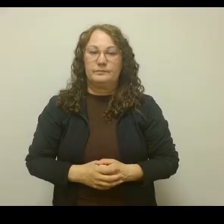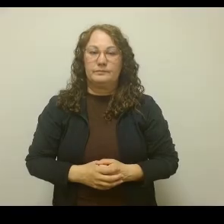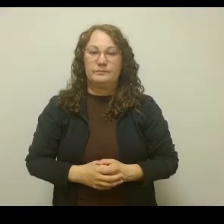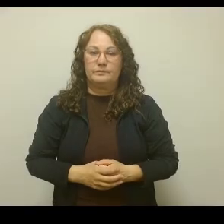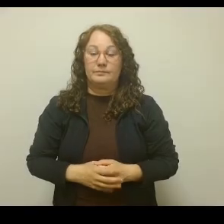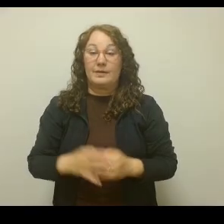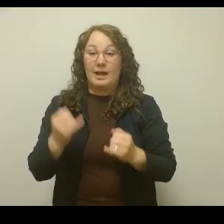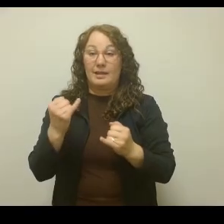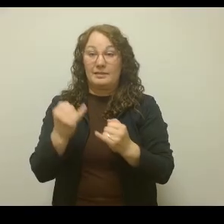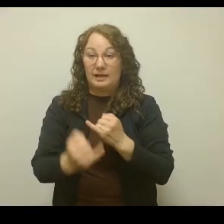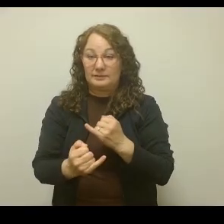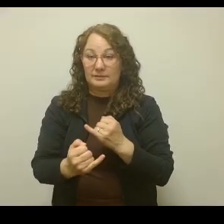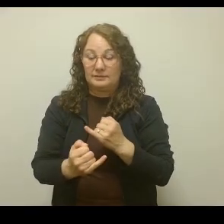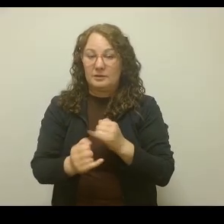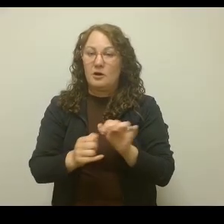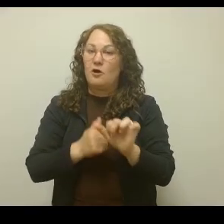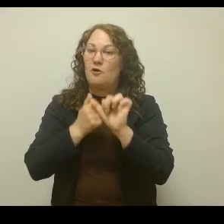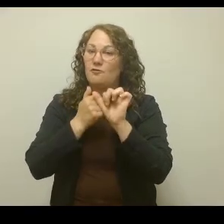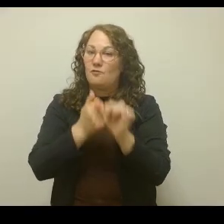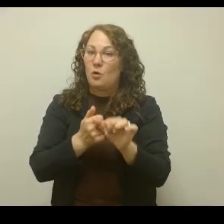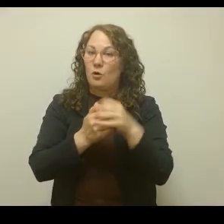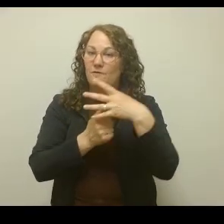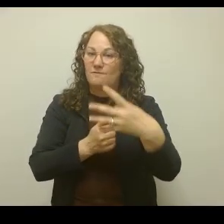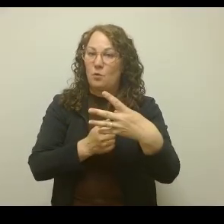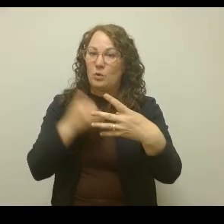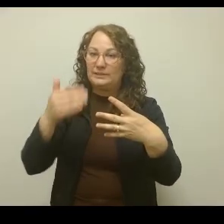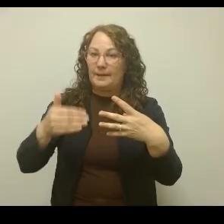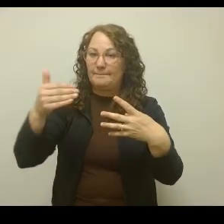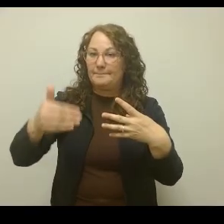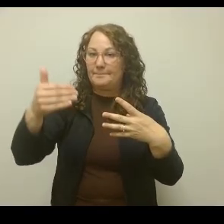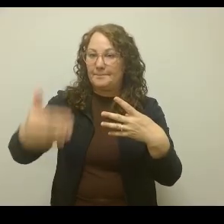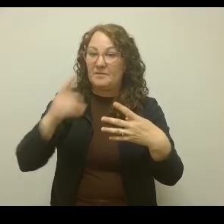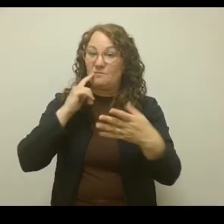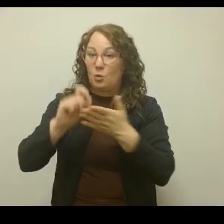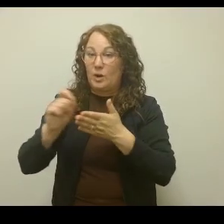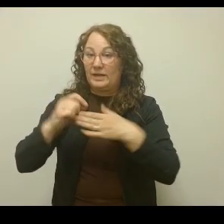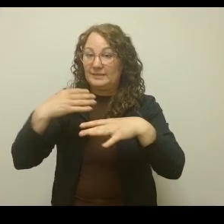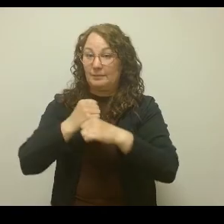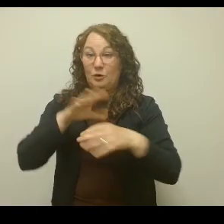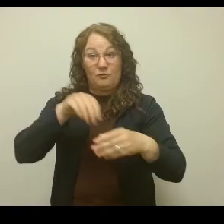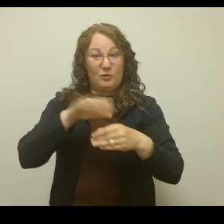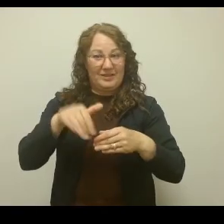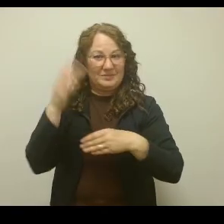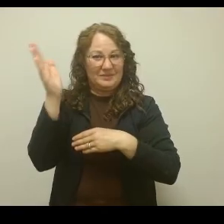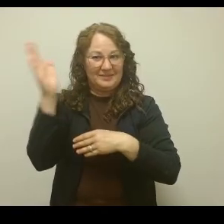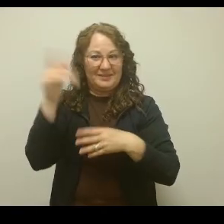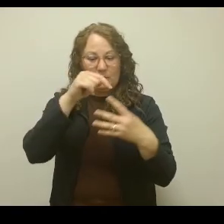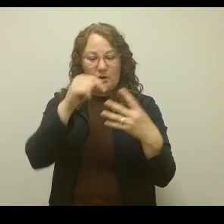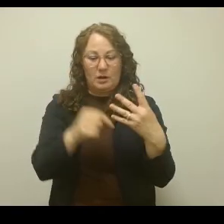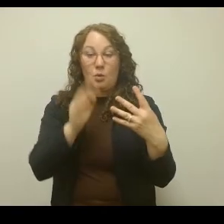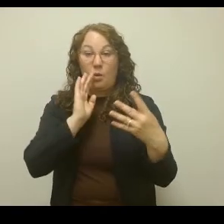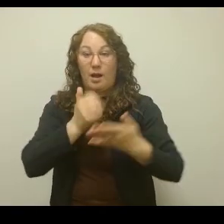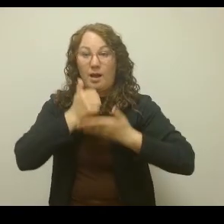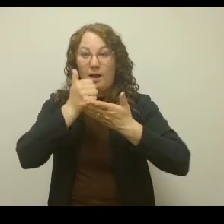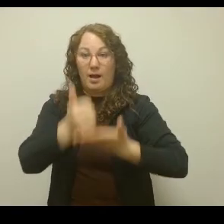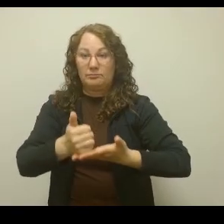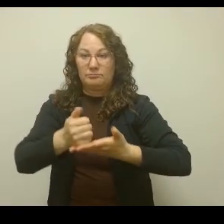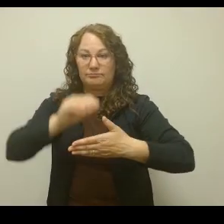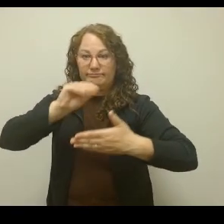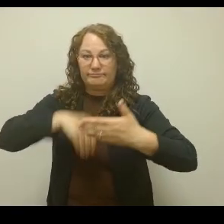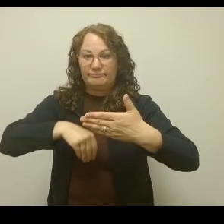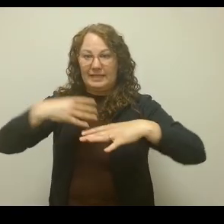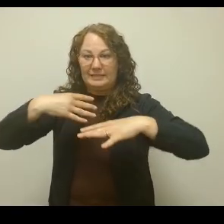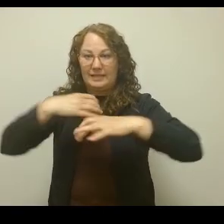And lastly, following the 4 steps for writing summaries included in this presentation will help you to write a summary